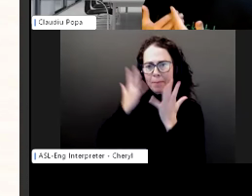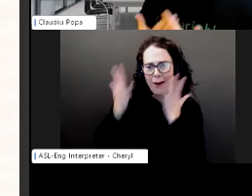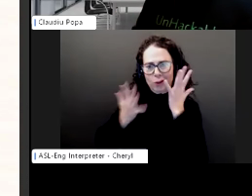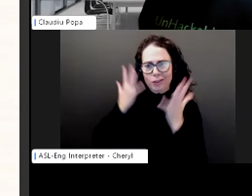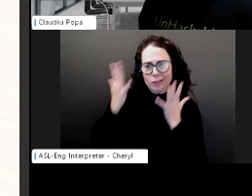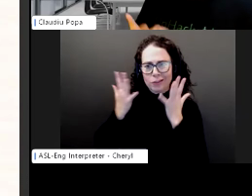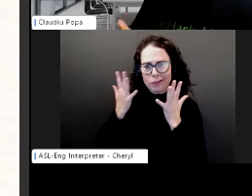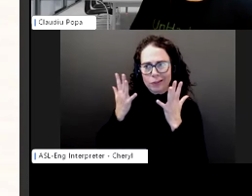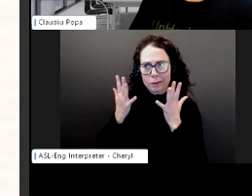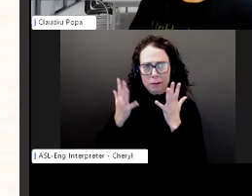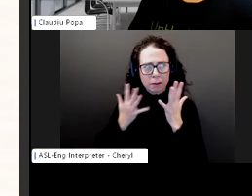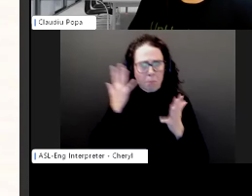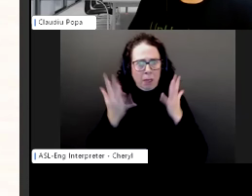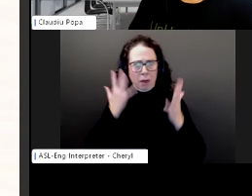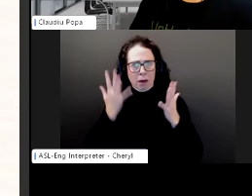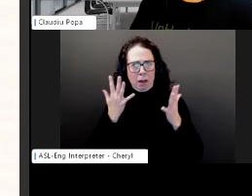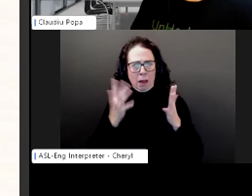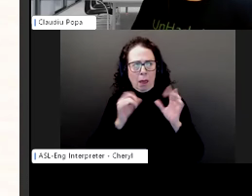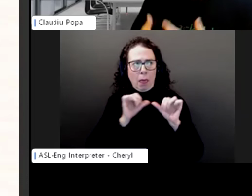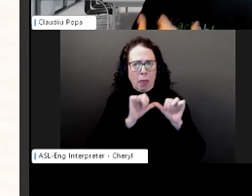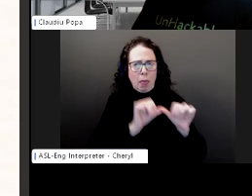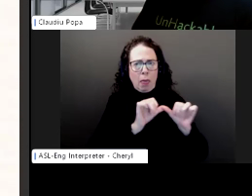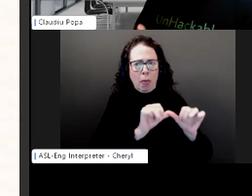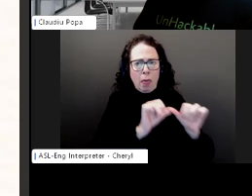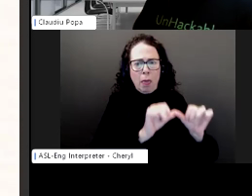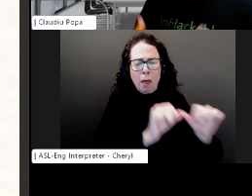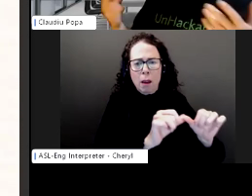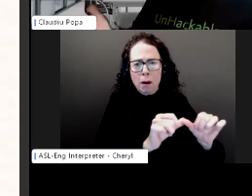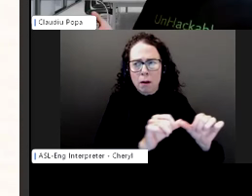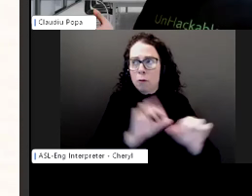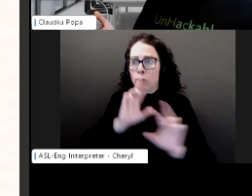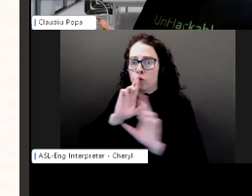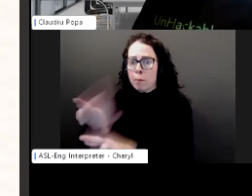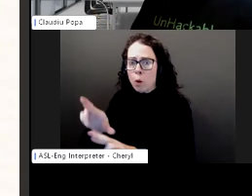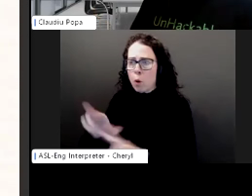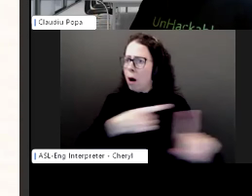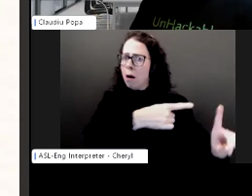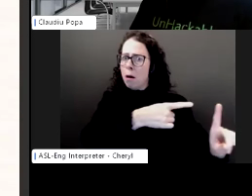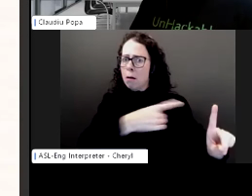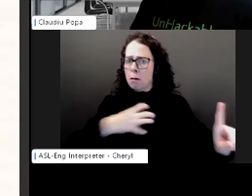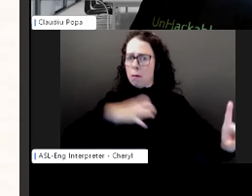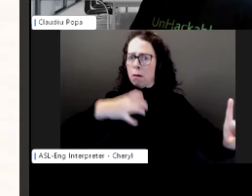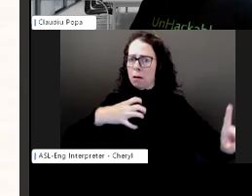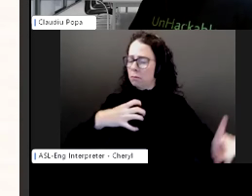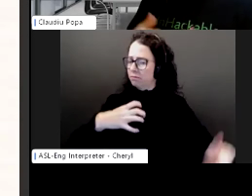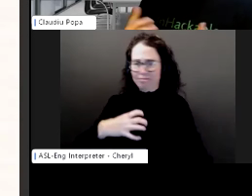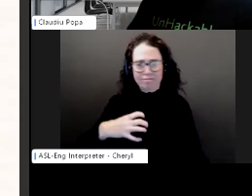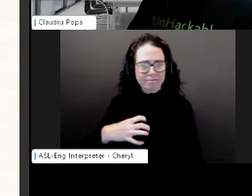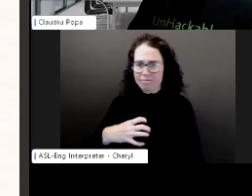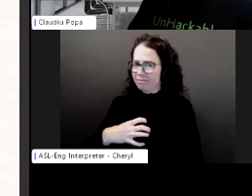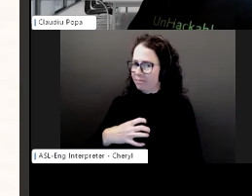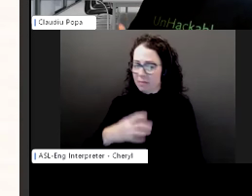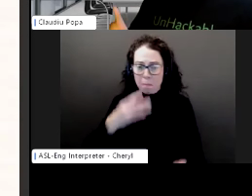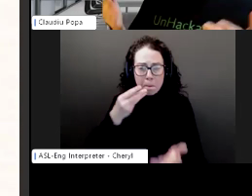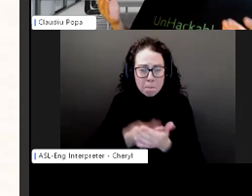And in some cases, not even report it because they're so embarrassed. Yes, they've lost tens of thousands of dollars,